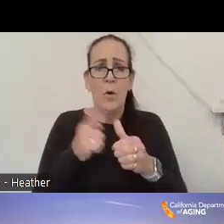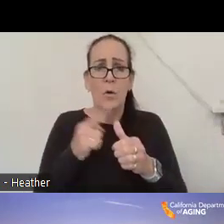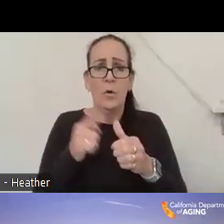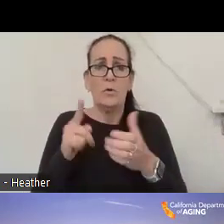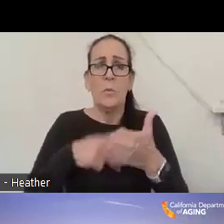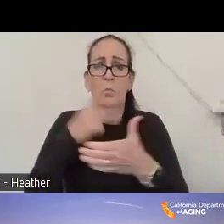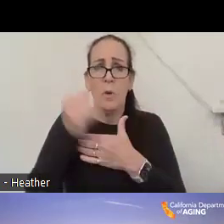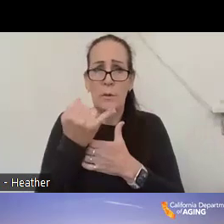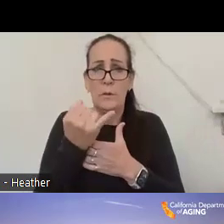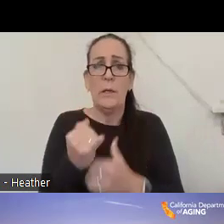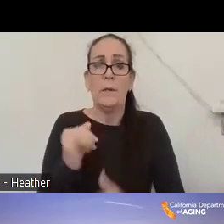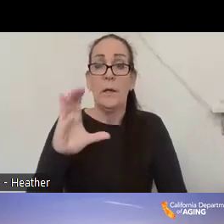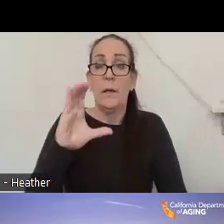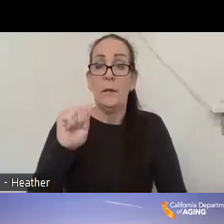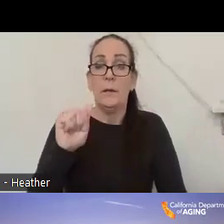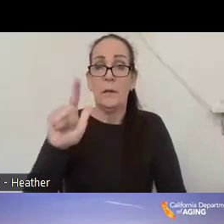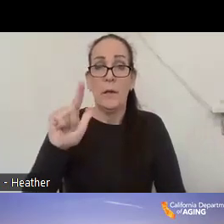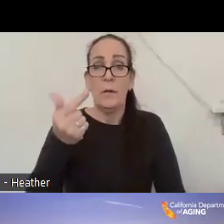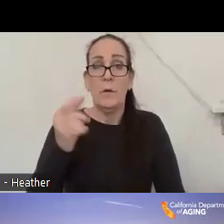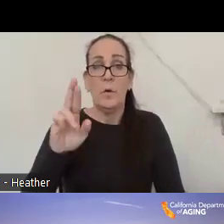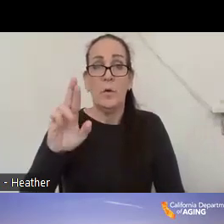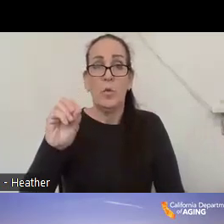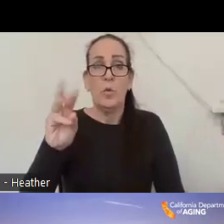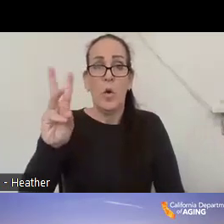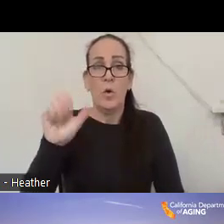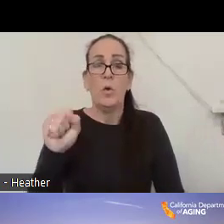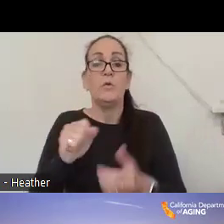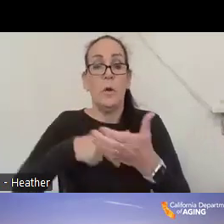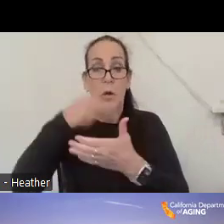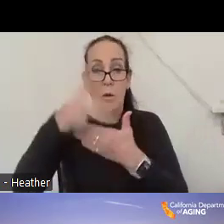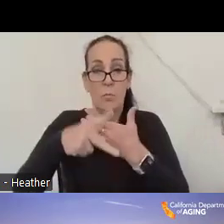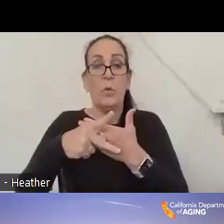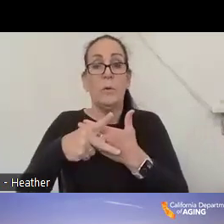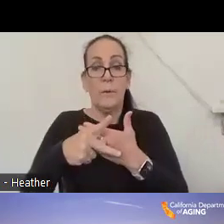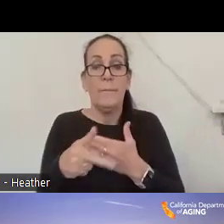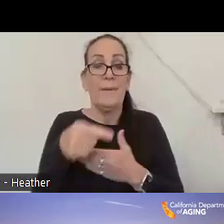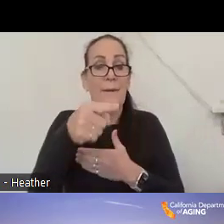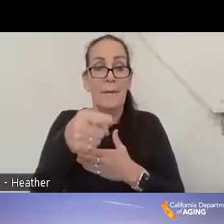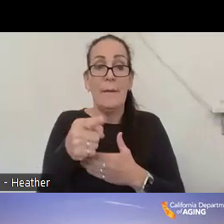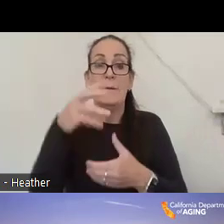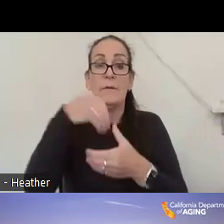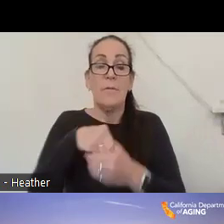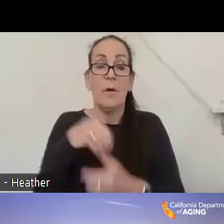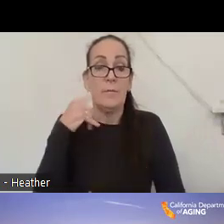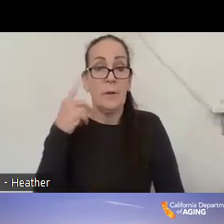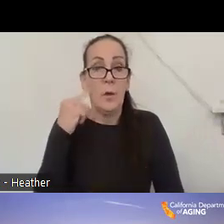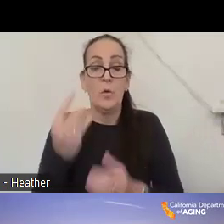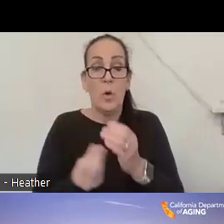Cal Grows program. So this is the California Growing a Resilient and Outstanding Workforce in the